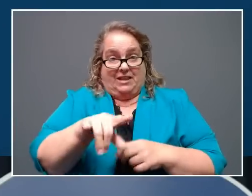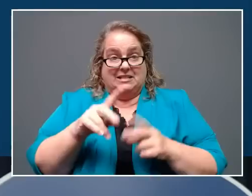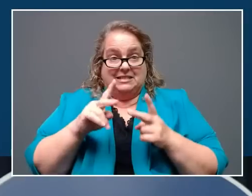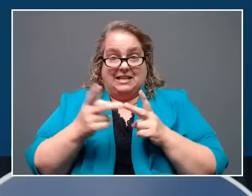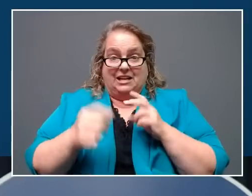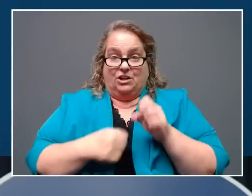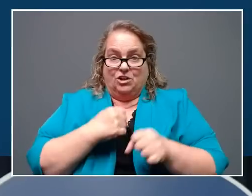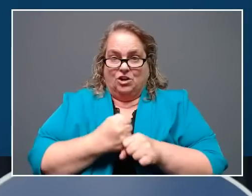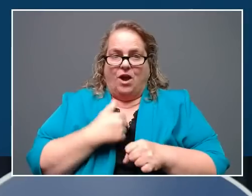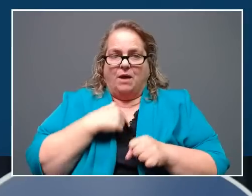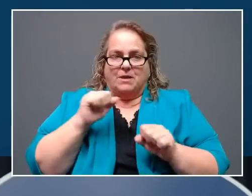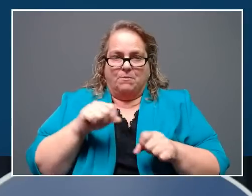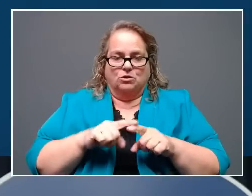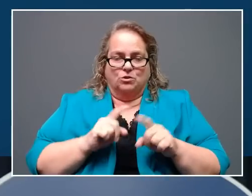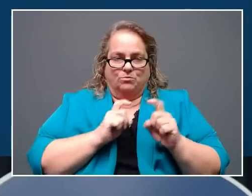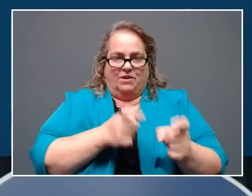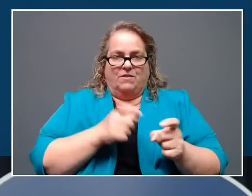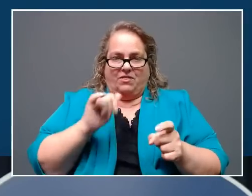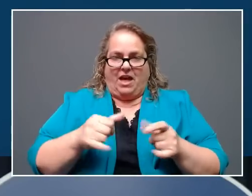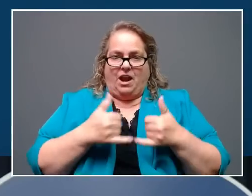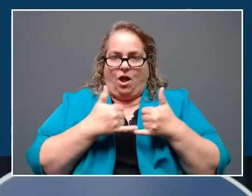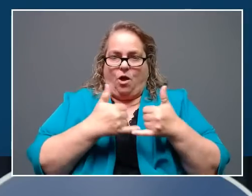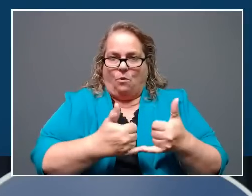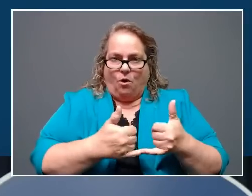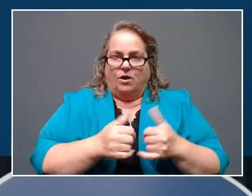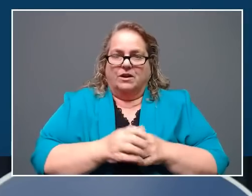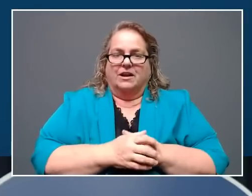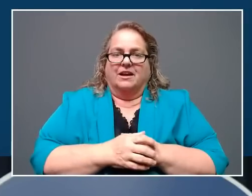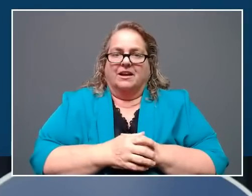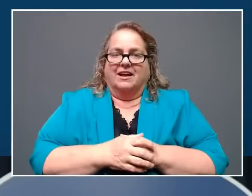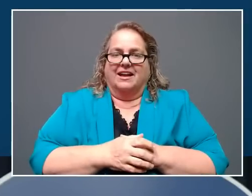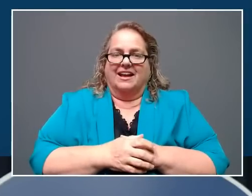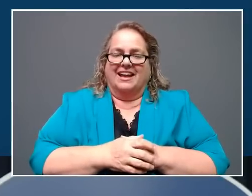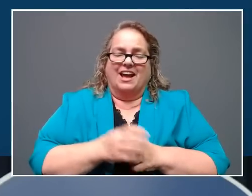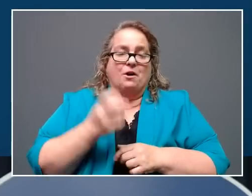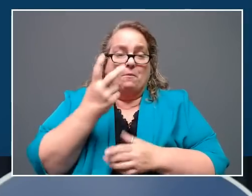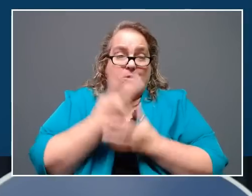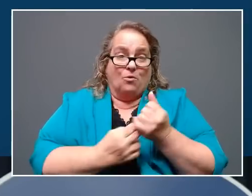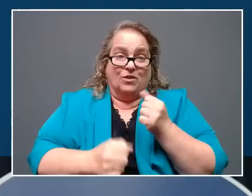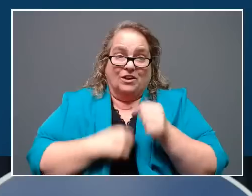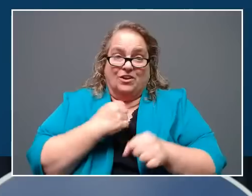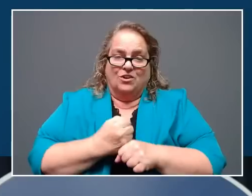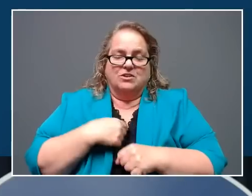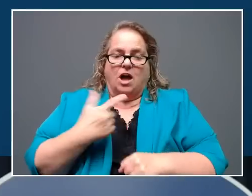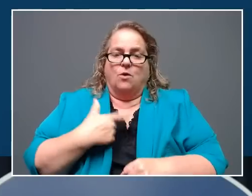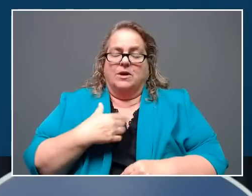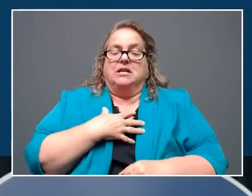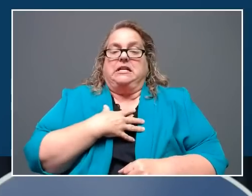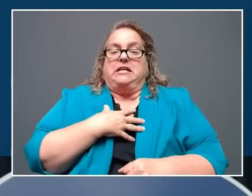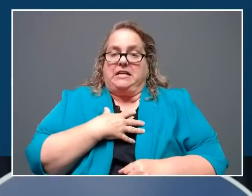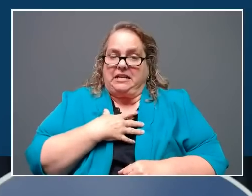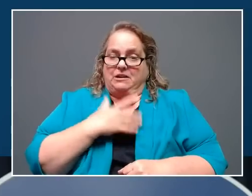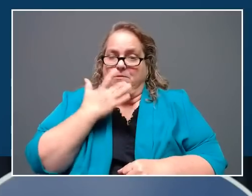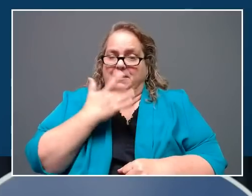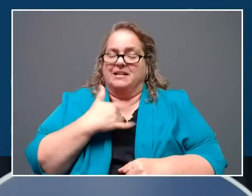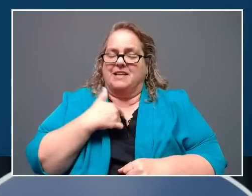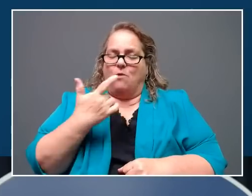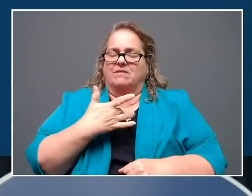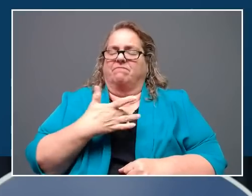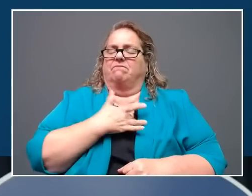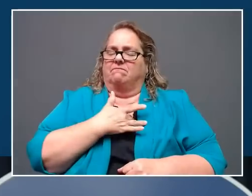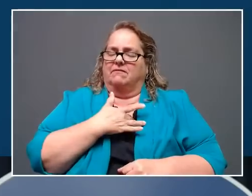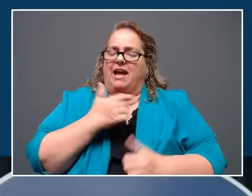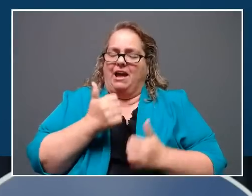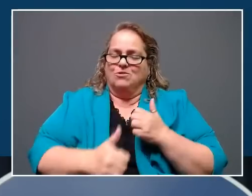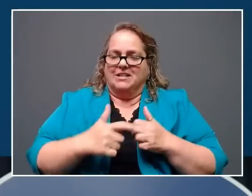present this award. I've had trouble getting through it both years because the grief is certainly still there. The award winner